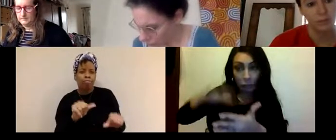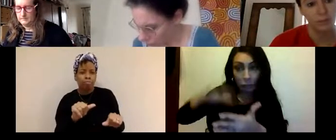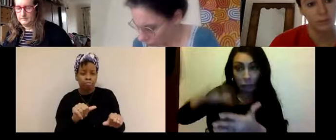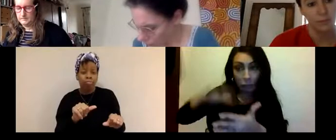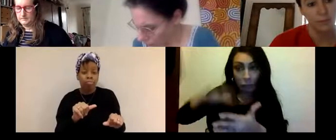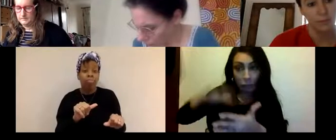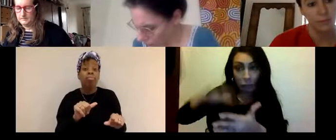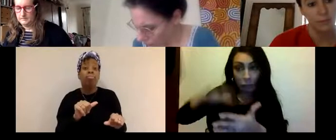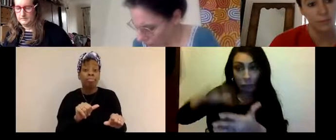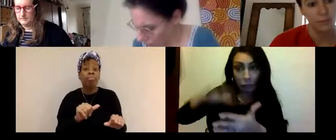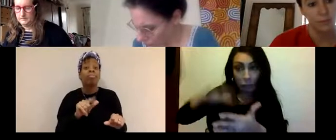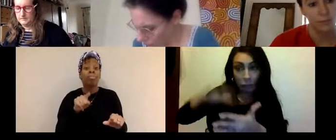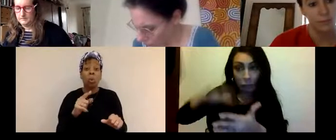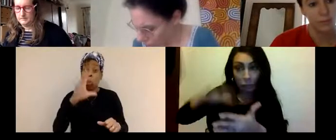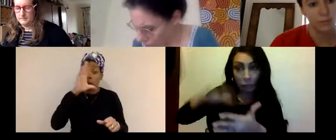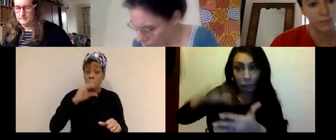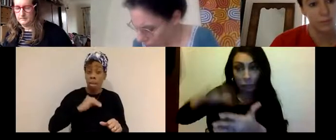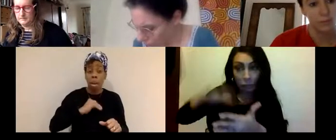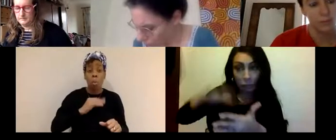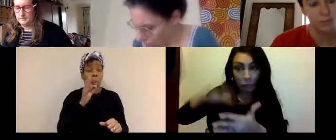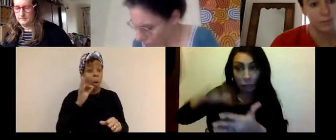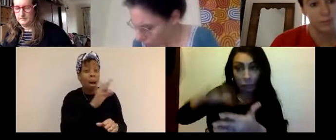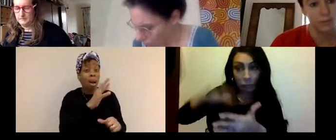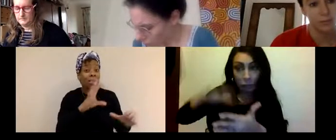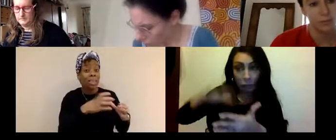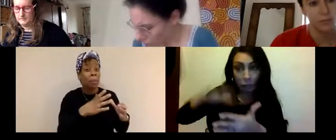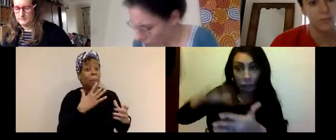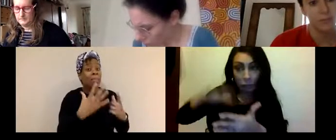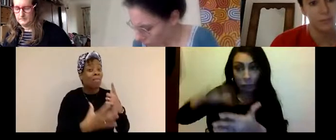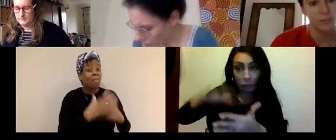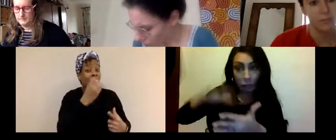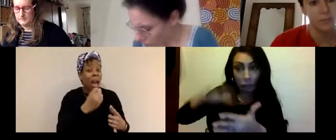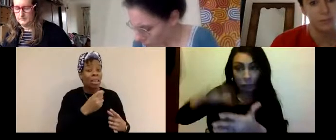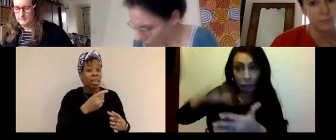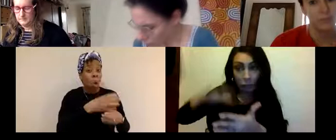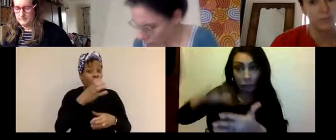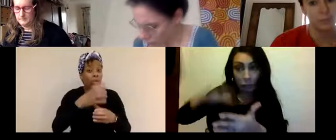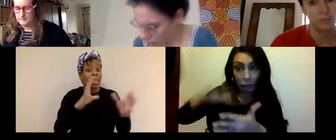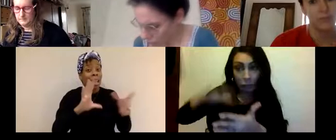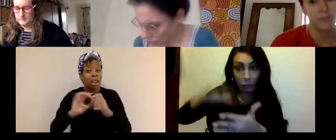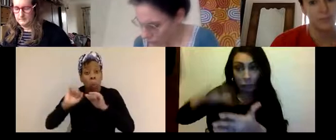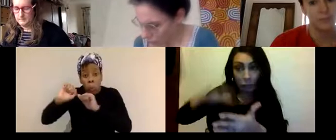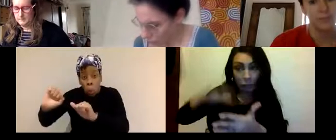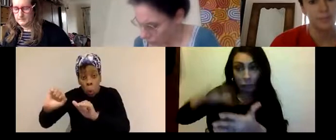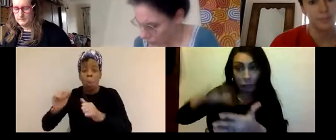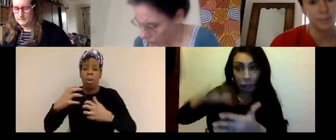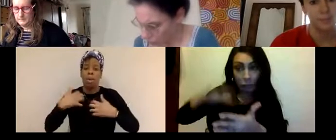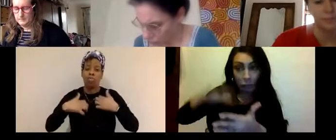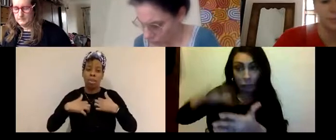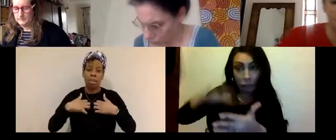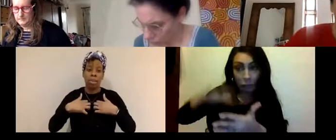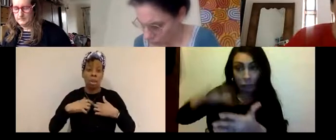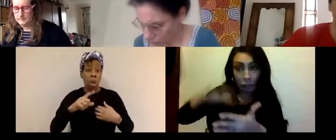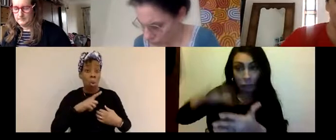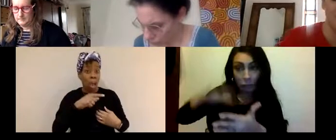we can ask the curatorial team to find objects that relate to your interests. because they'll have to go away